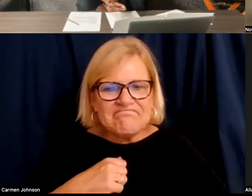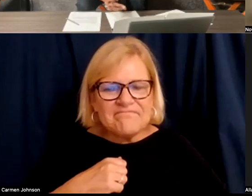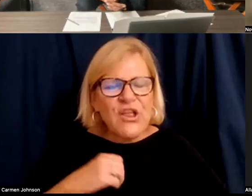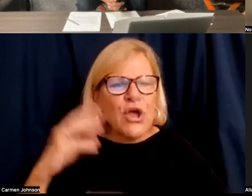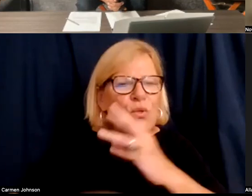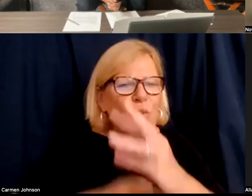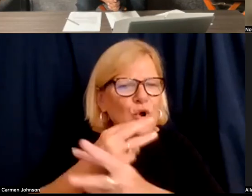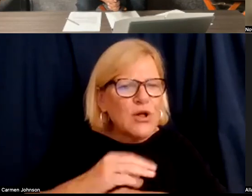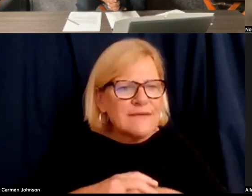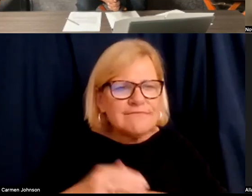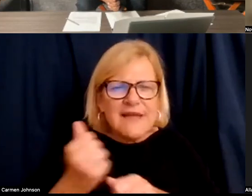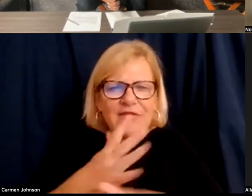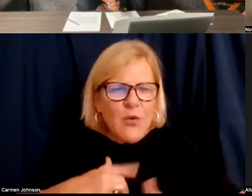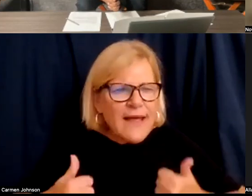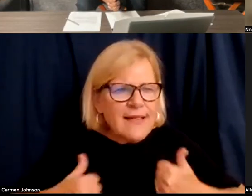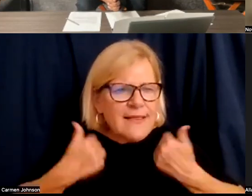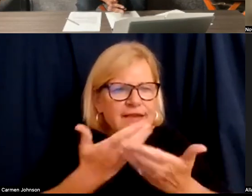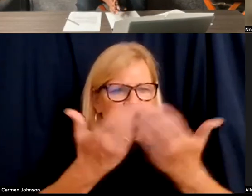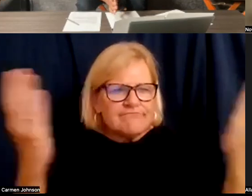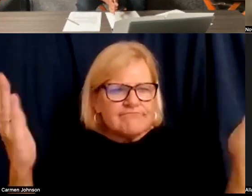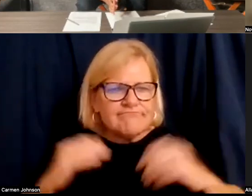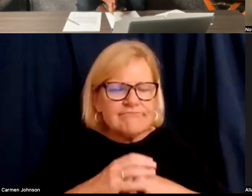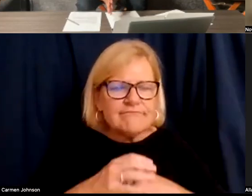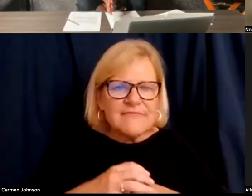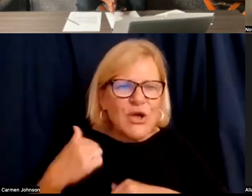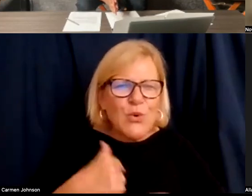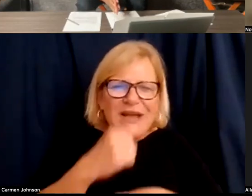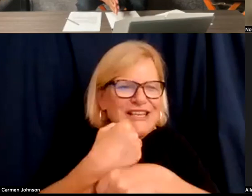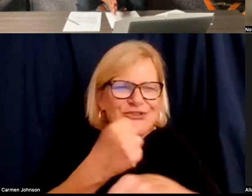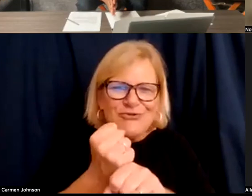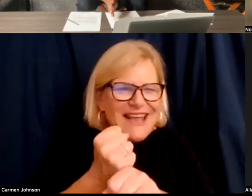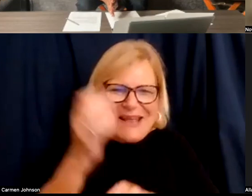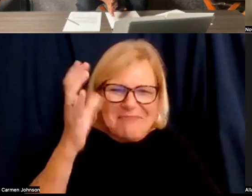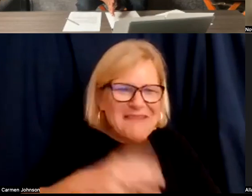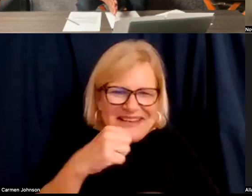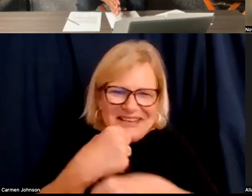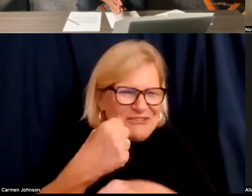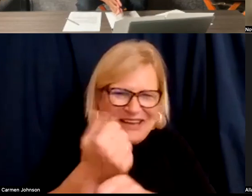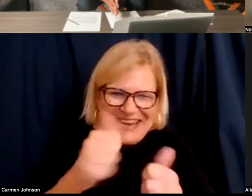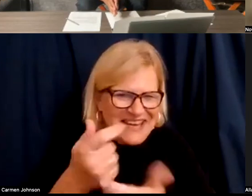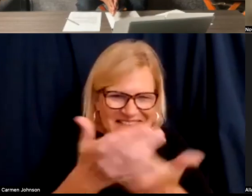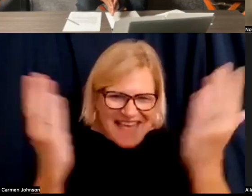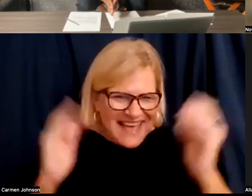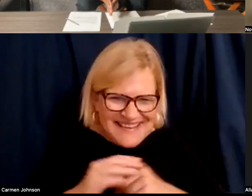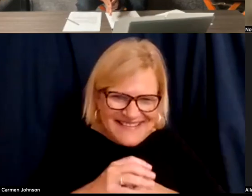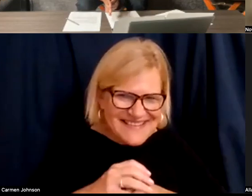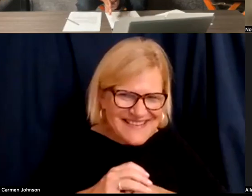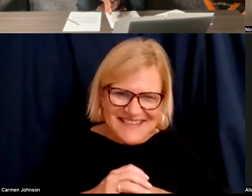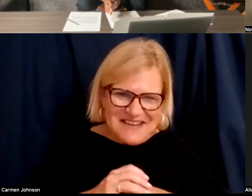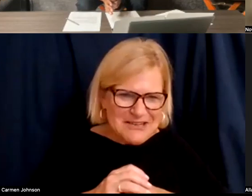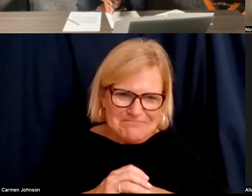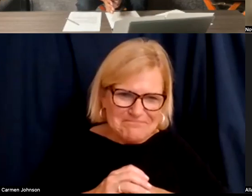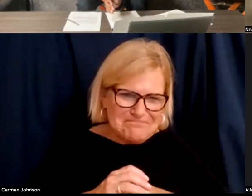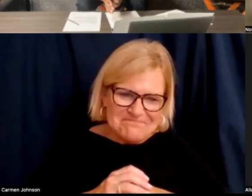world, everything that we live in. I mean, we didn't create any. Men didn't create any of this. Okay,